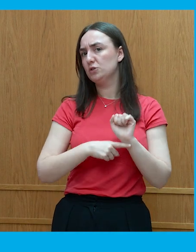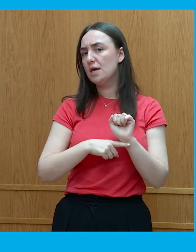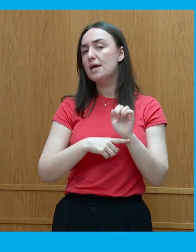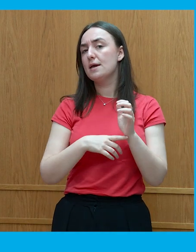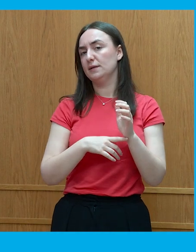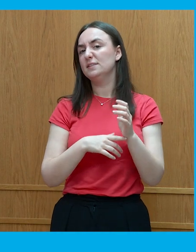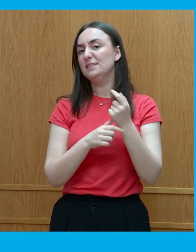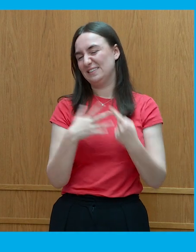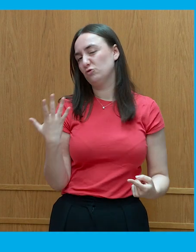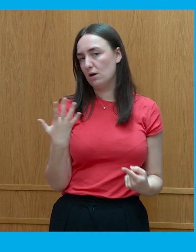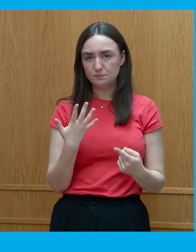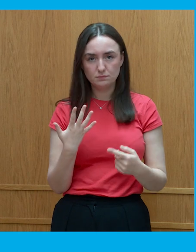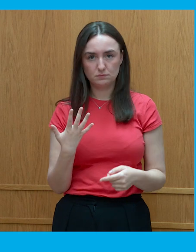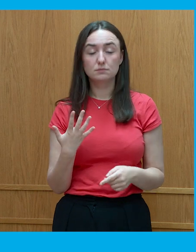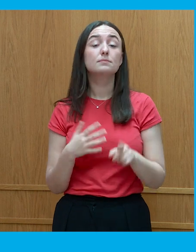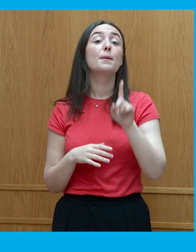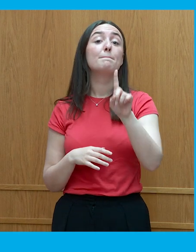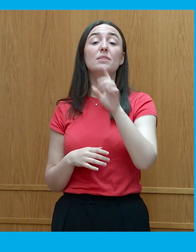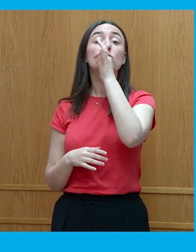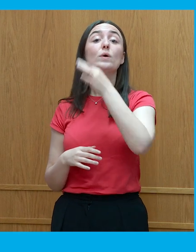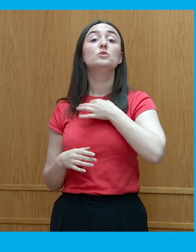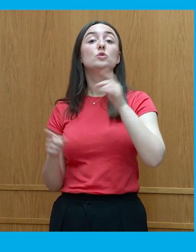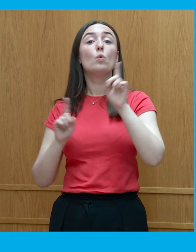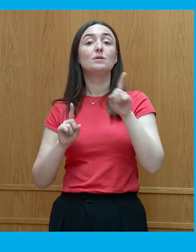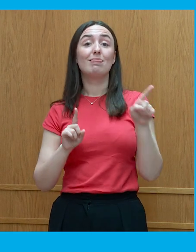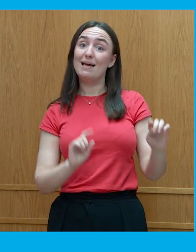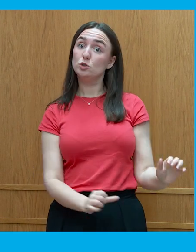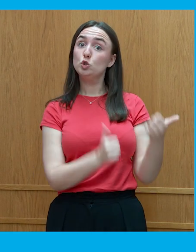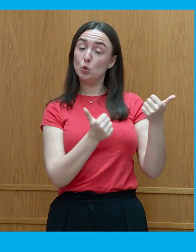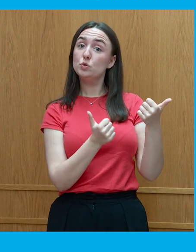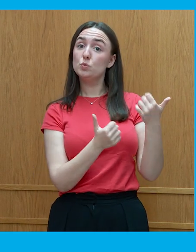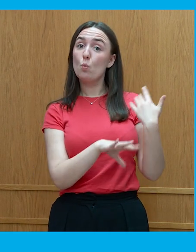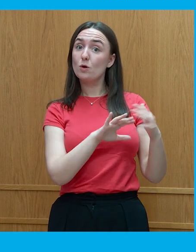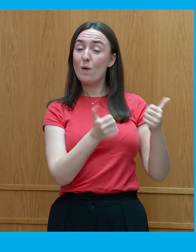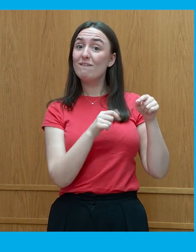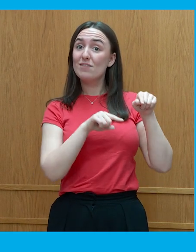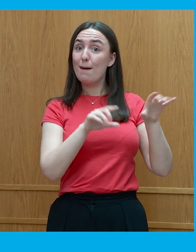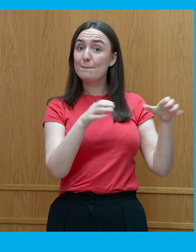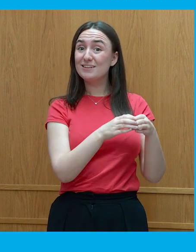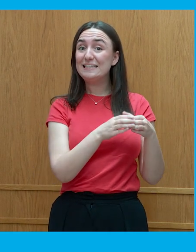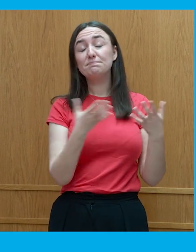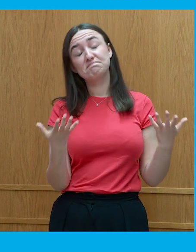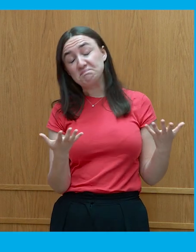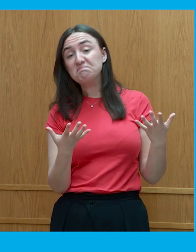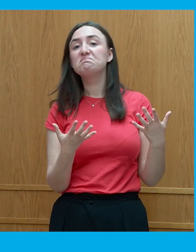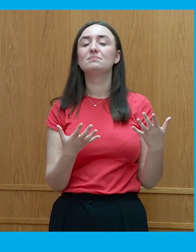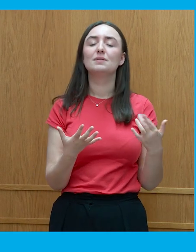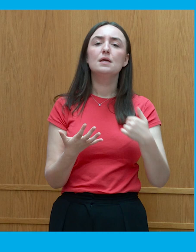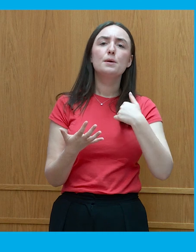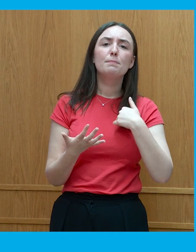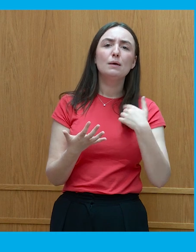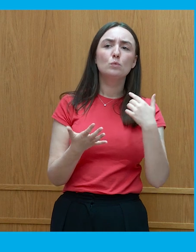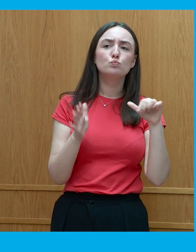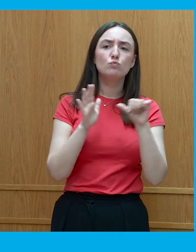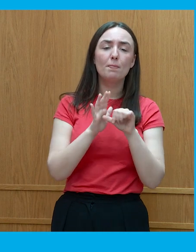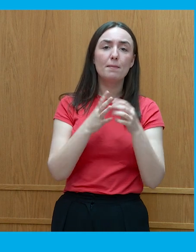etc. Now, the question is that a winning formula for them? I don't like, I have problems